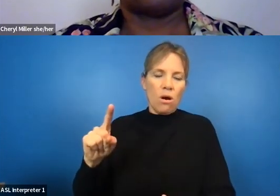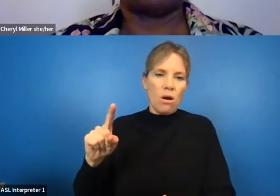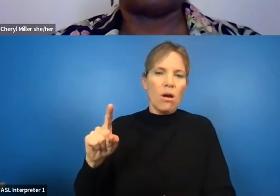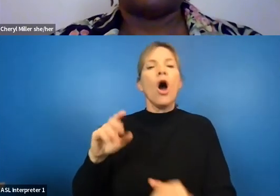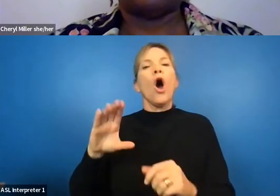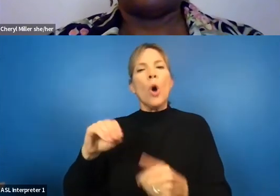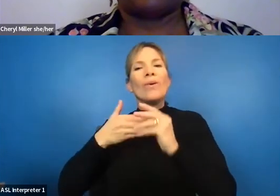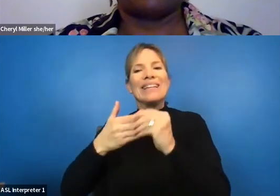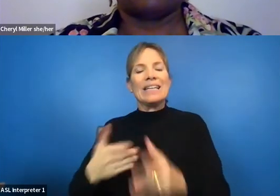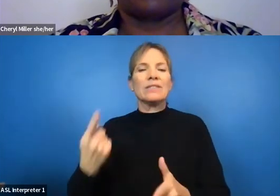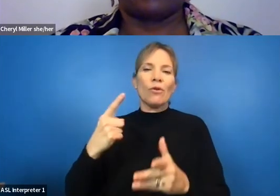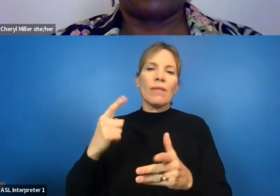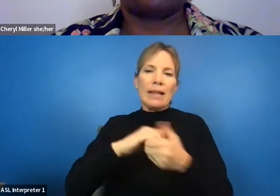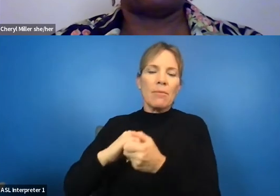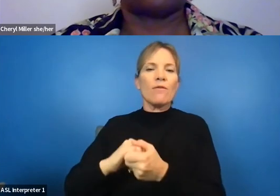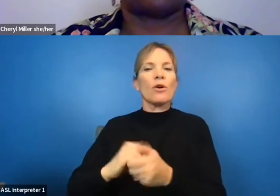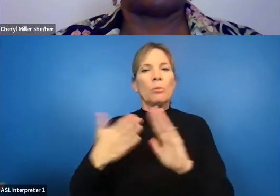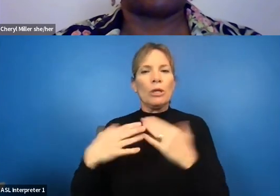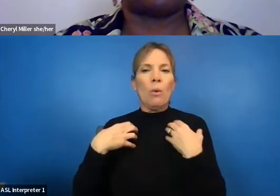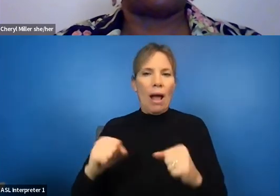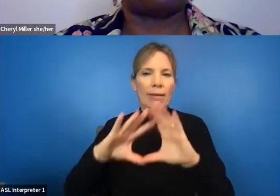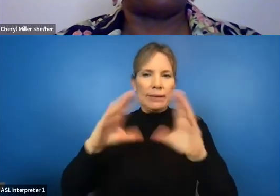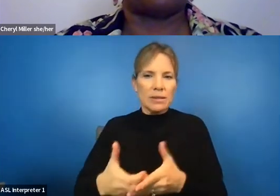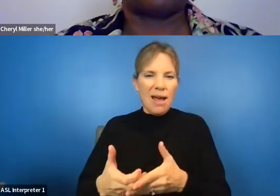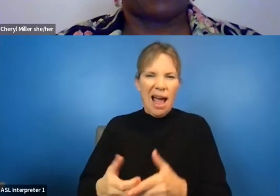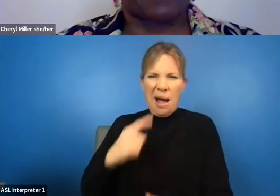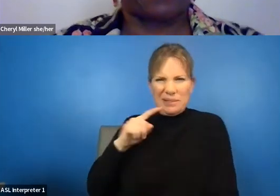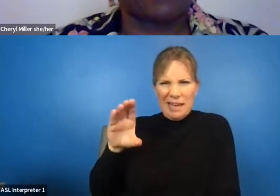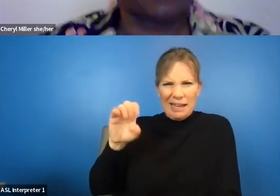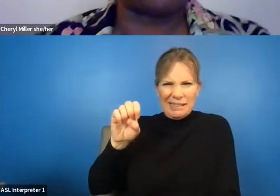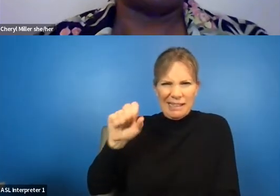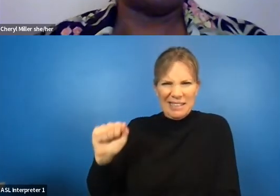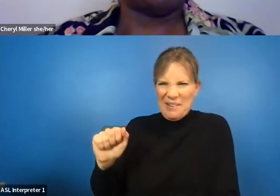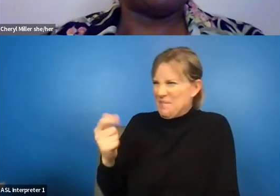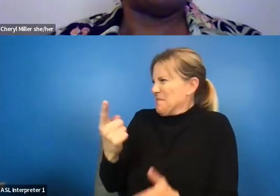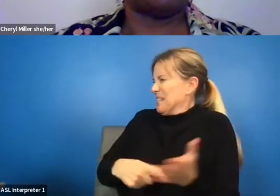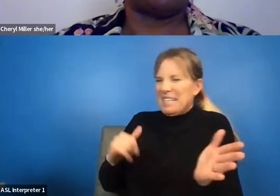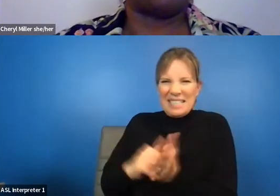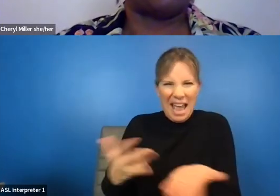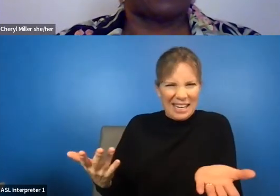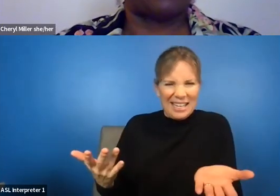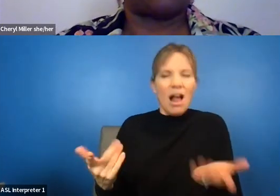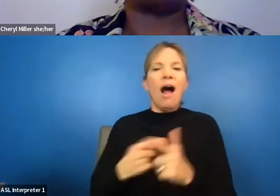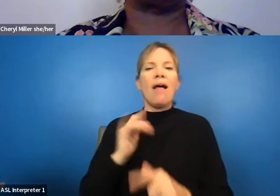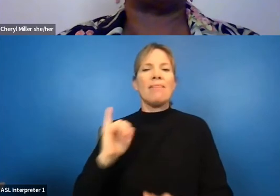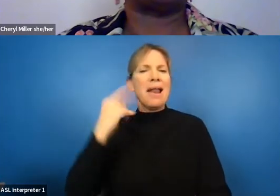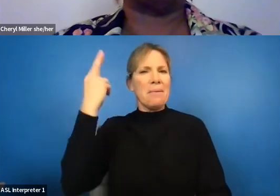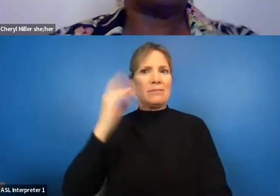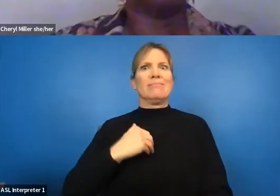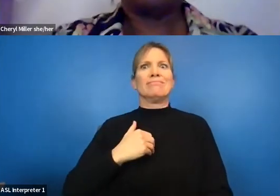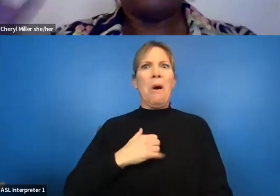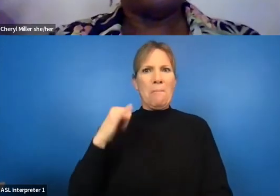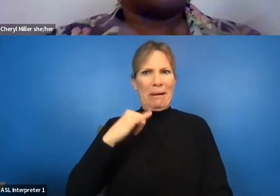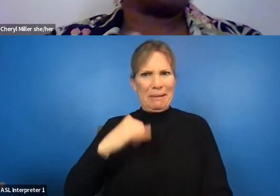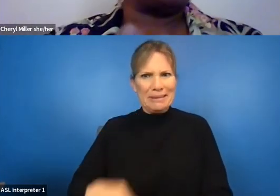community wellness. And I was like, CESSA, what is that? And then I realized, oh my